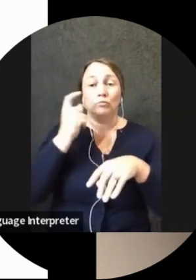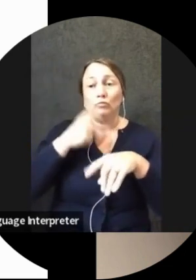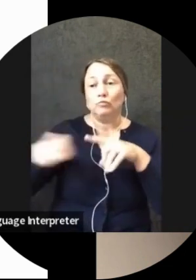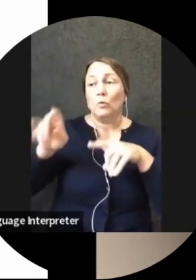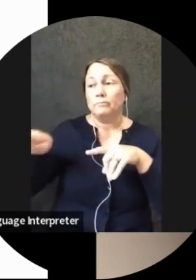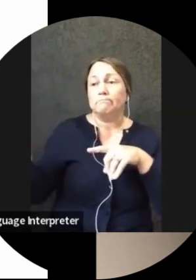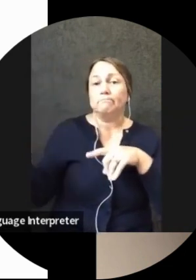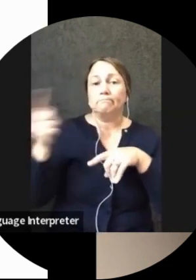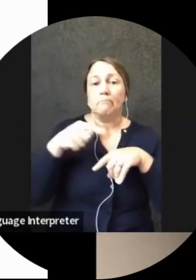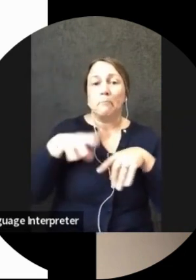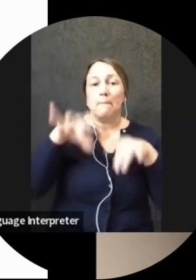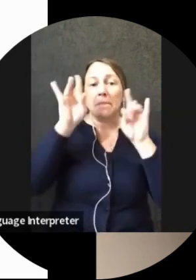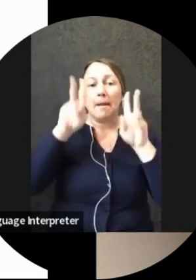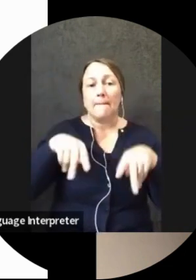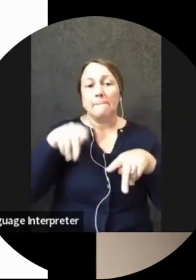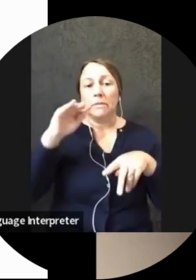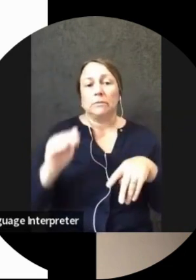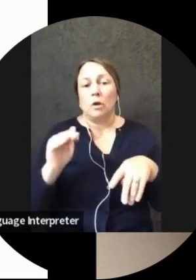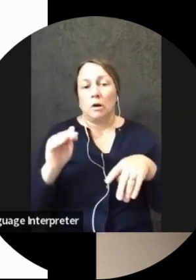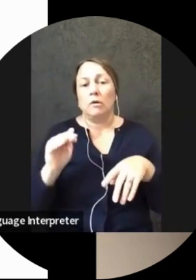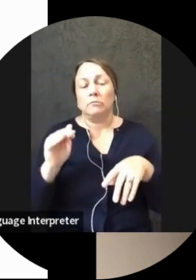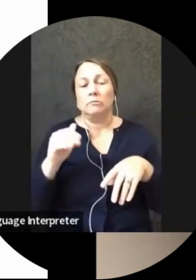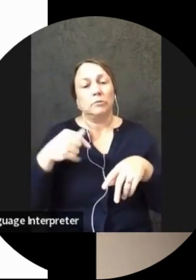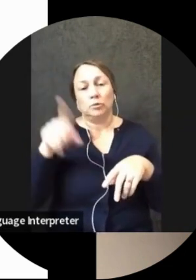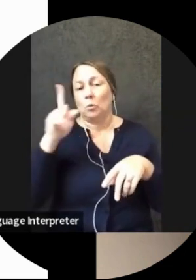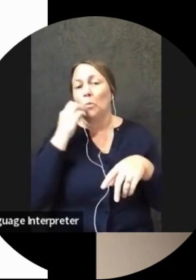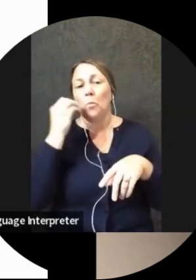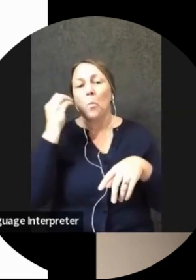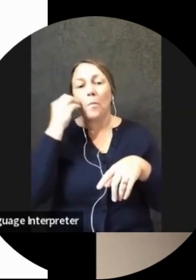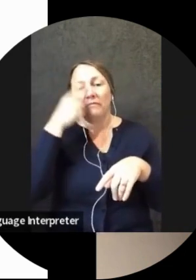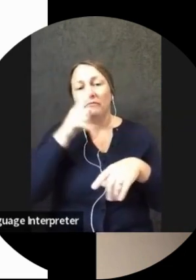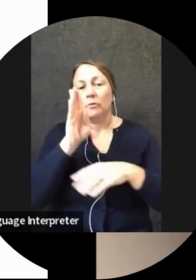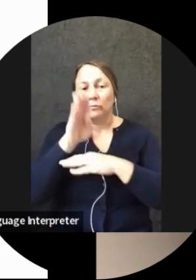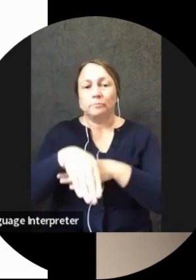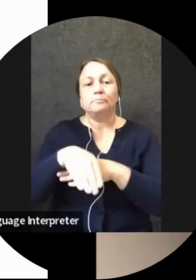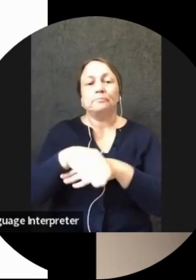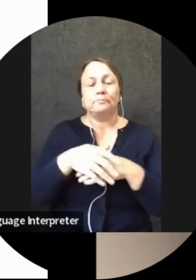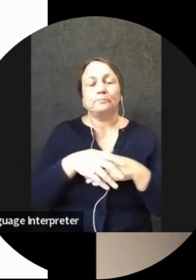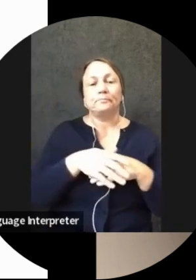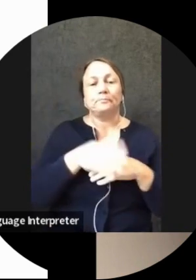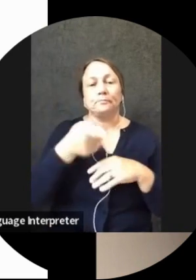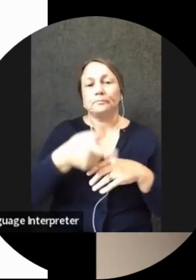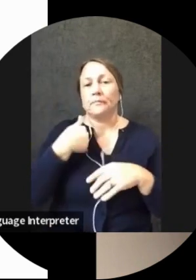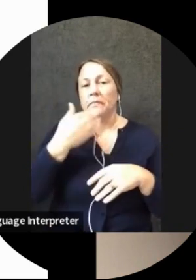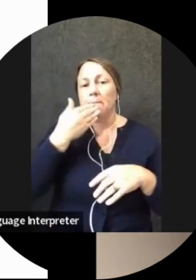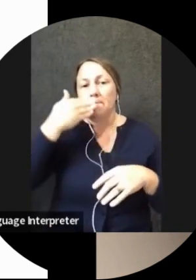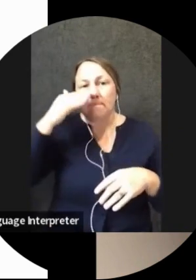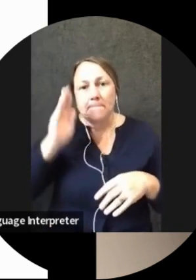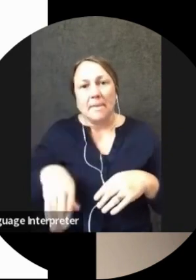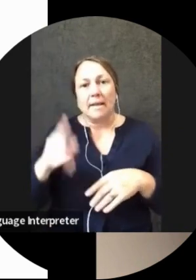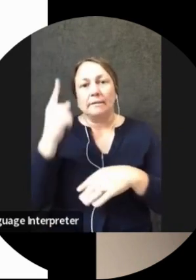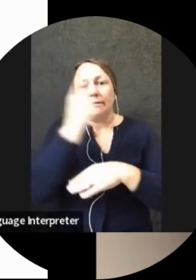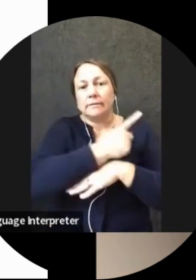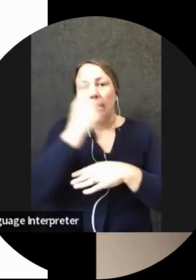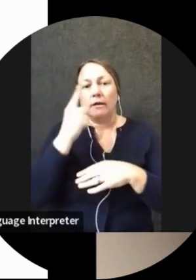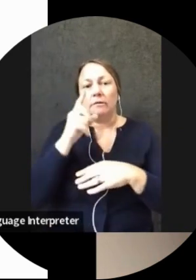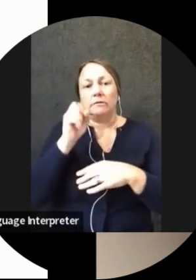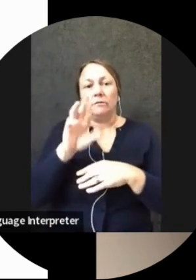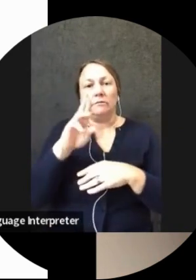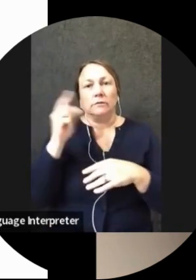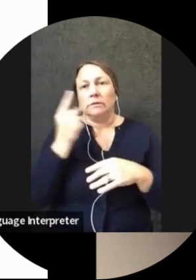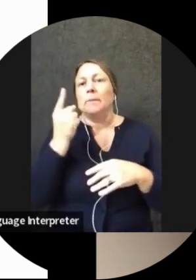child up, take the child home for the remainder of the day because the child's having a bad day or something like